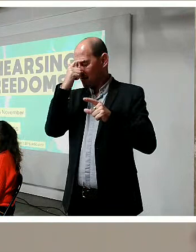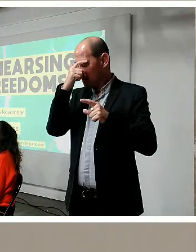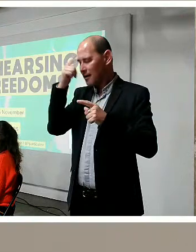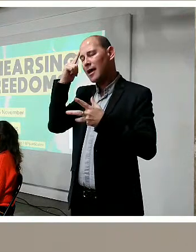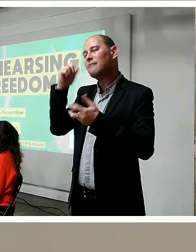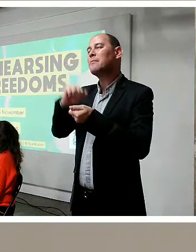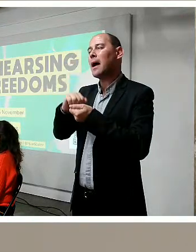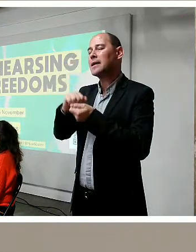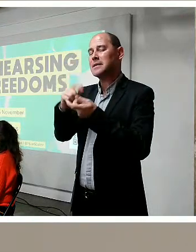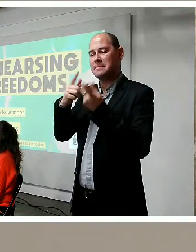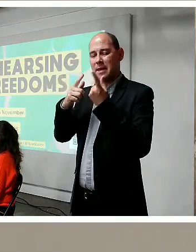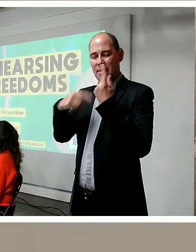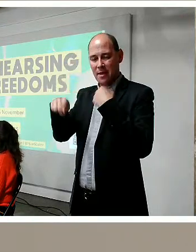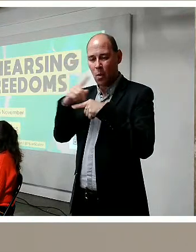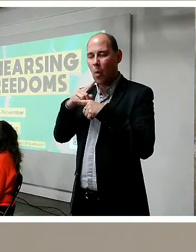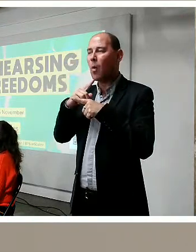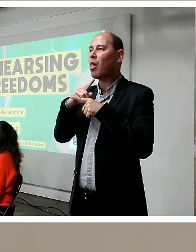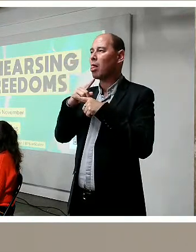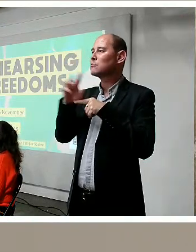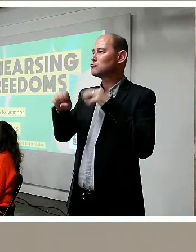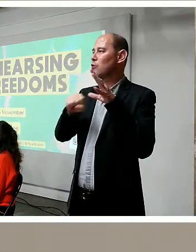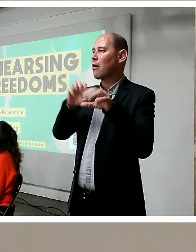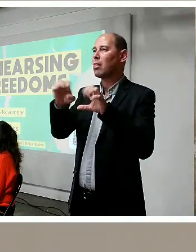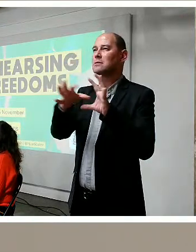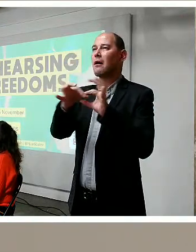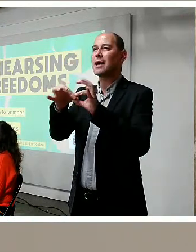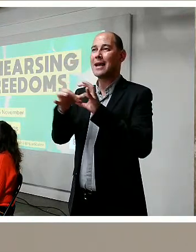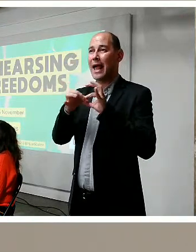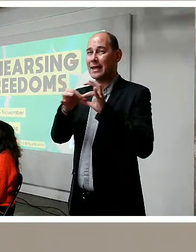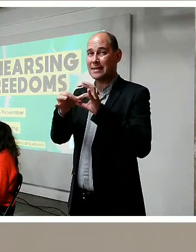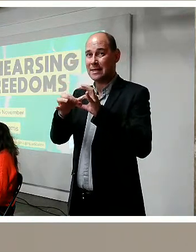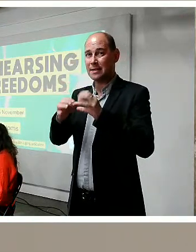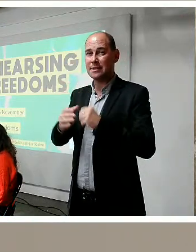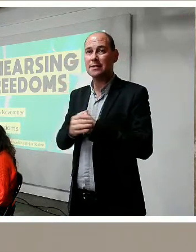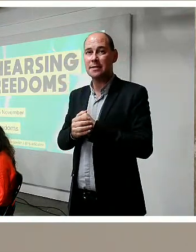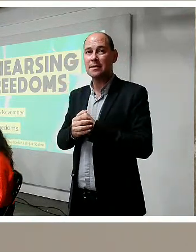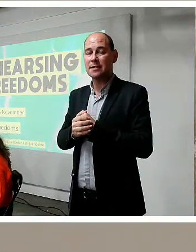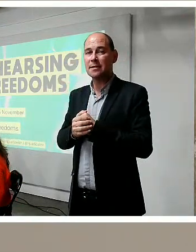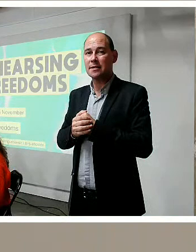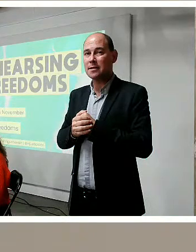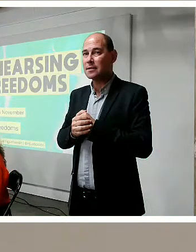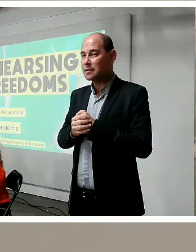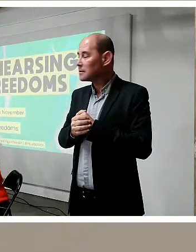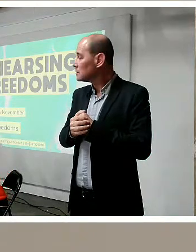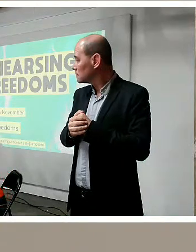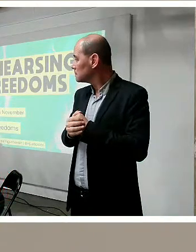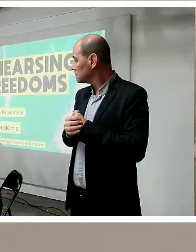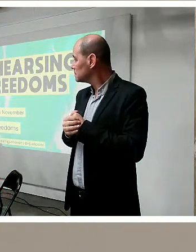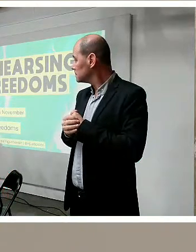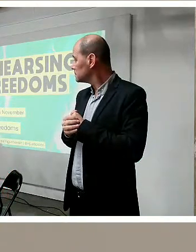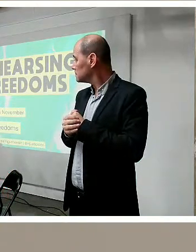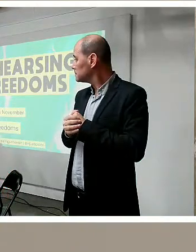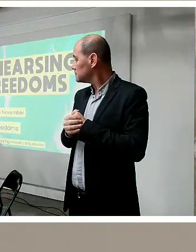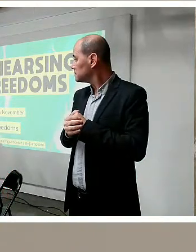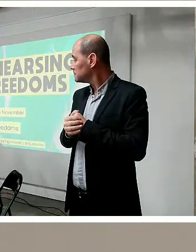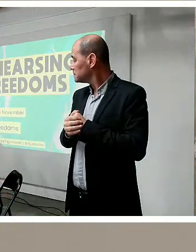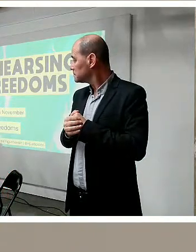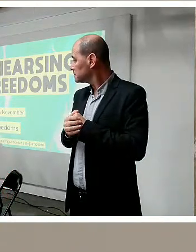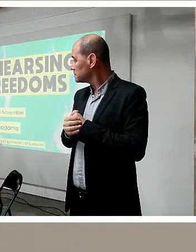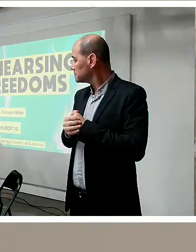are connected. So fatigue and pain getting in the way, but also something different this